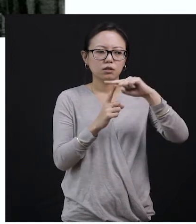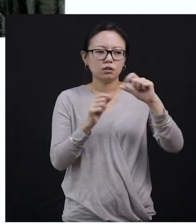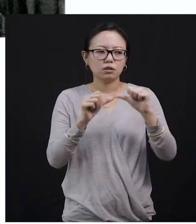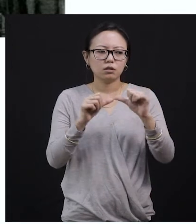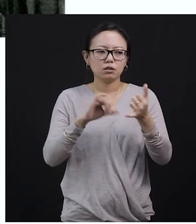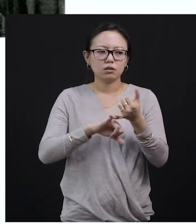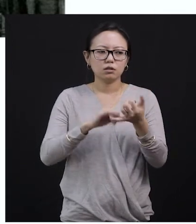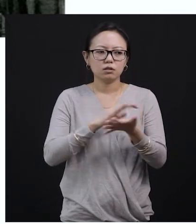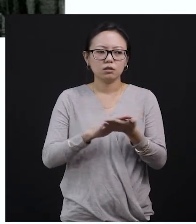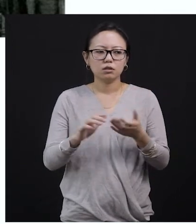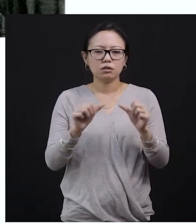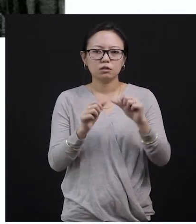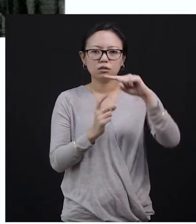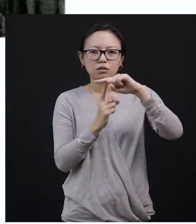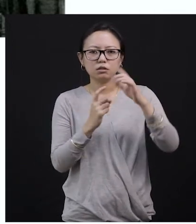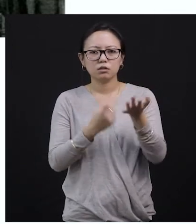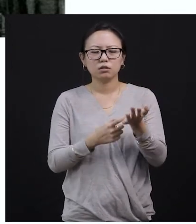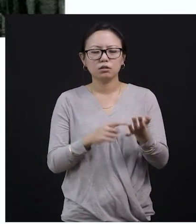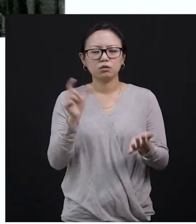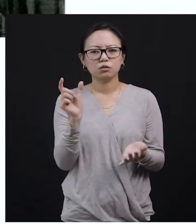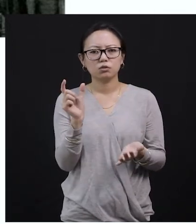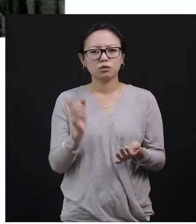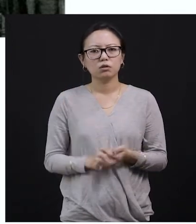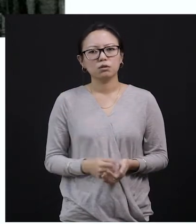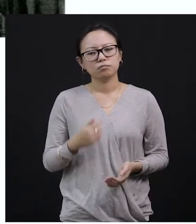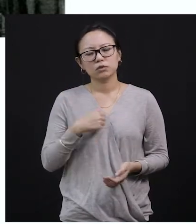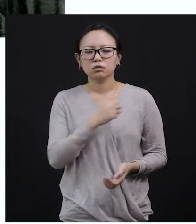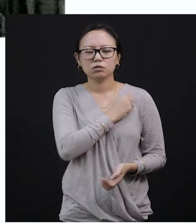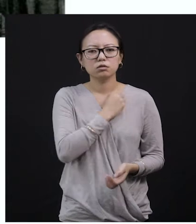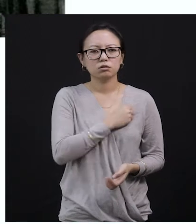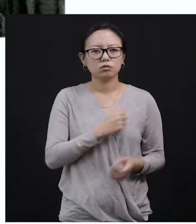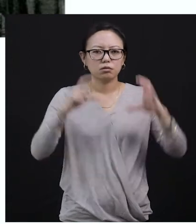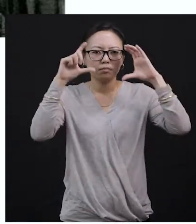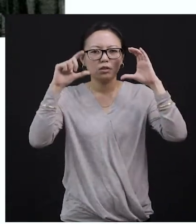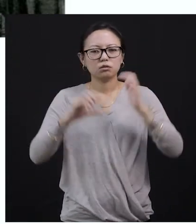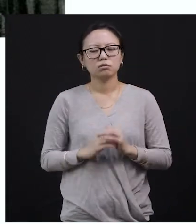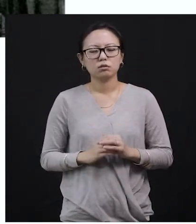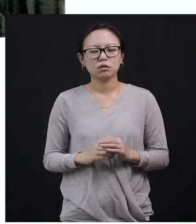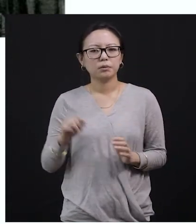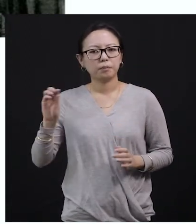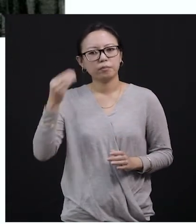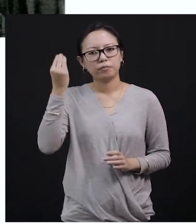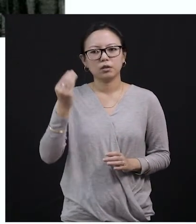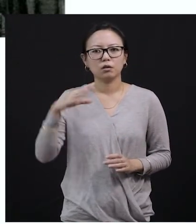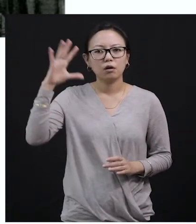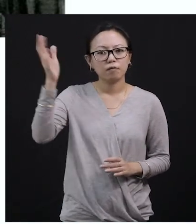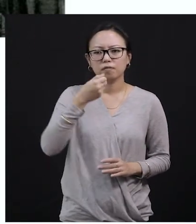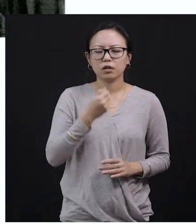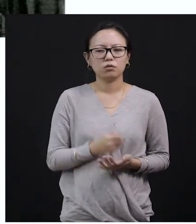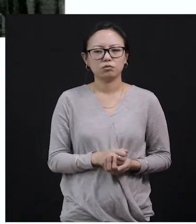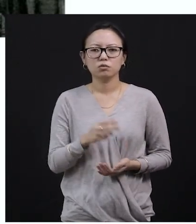very old, it was not easy to get their clear images, okay? So this one